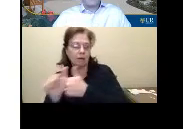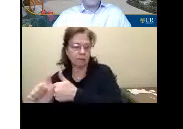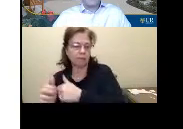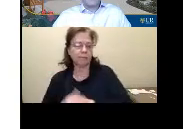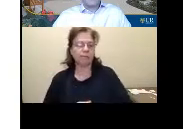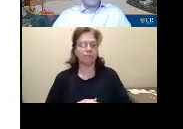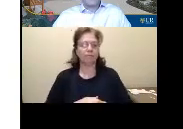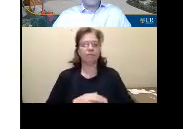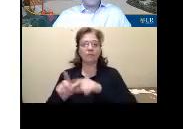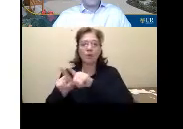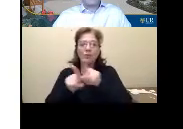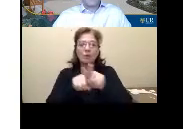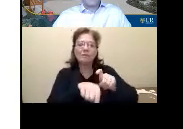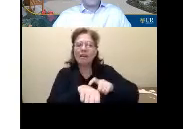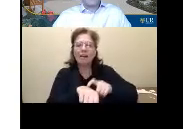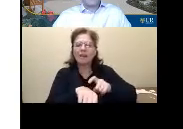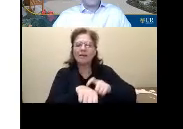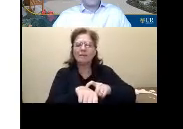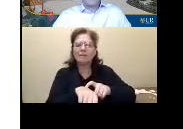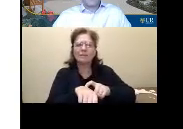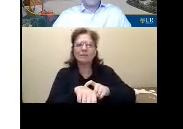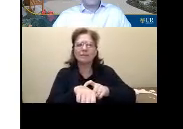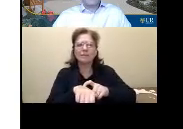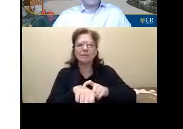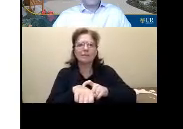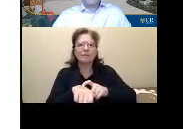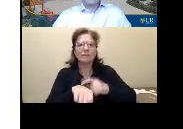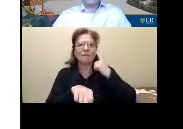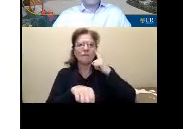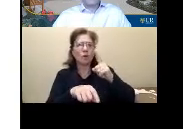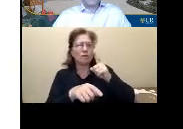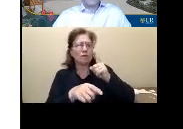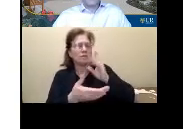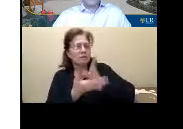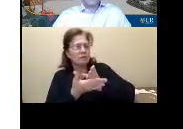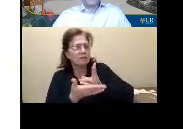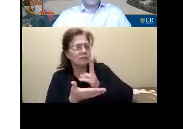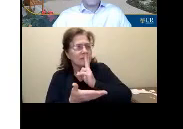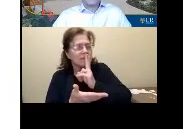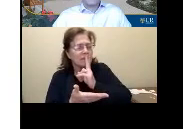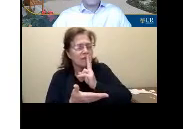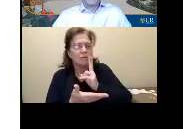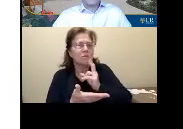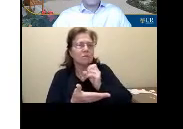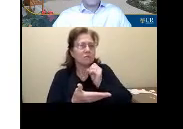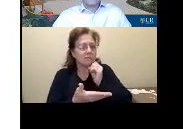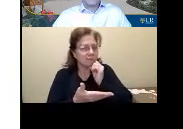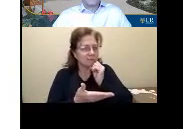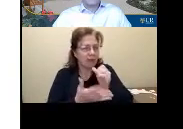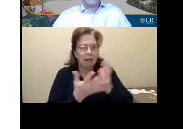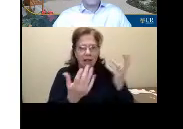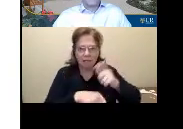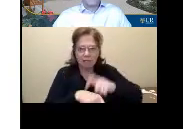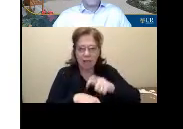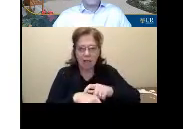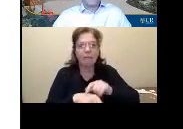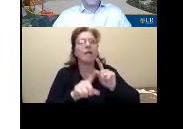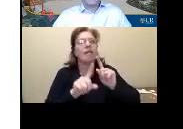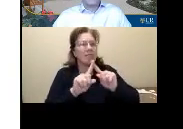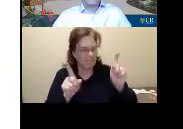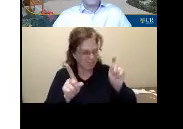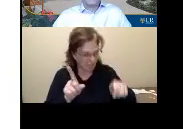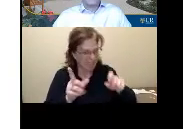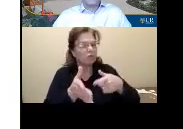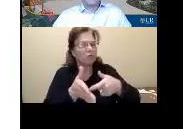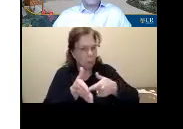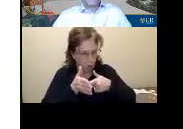time or training to address smoking cessation, which is a required element of lung cancer screening participation. And sometimes,